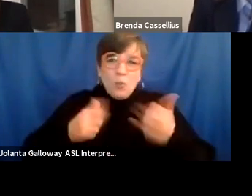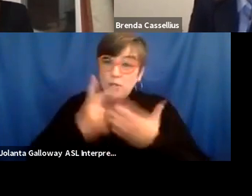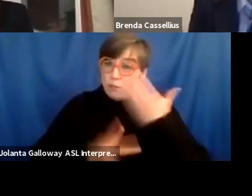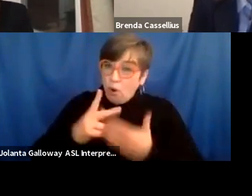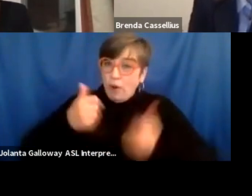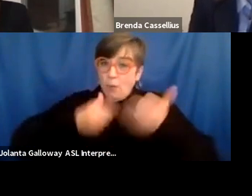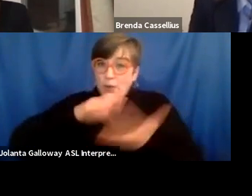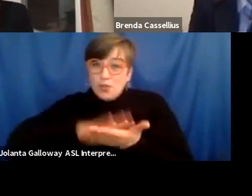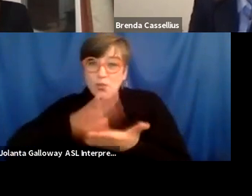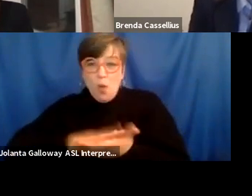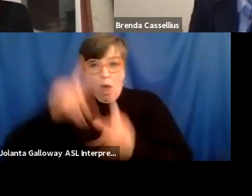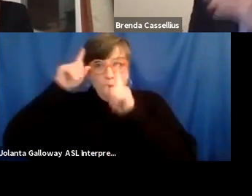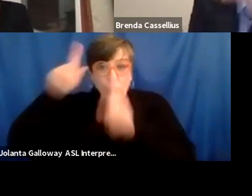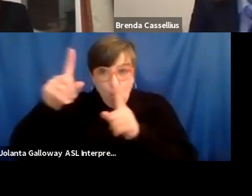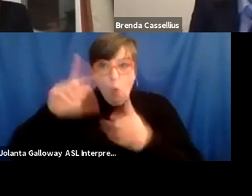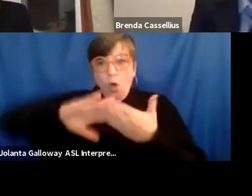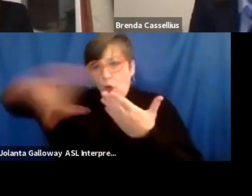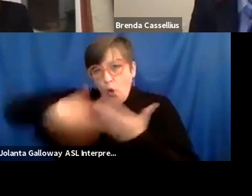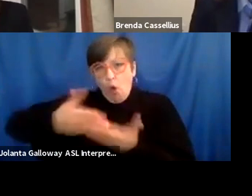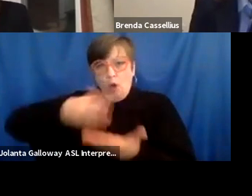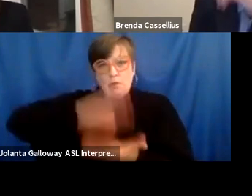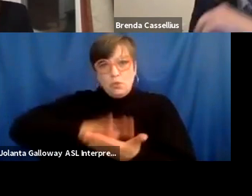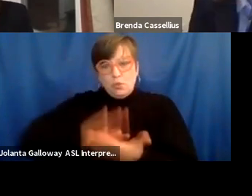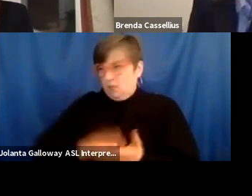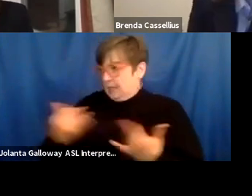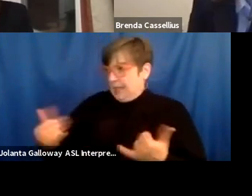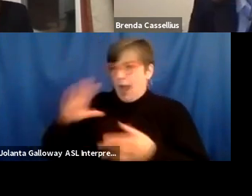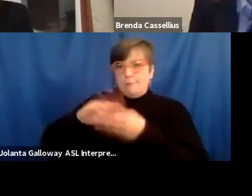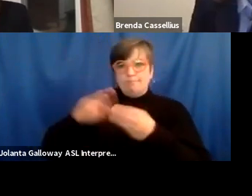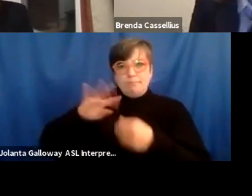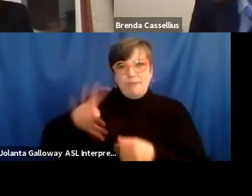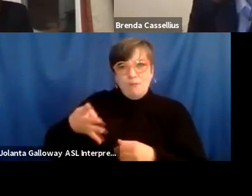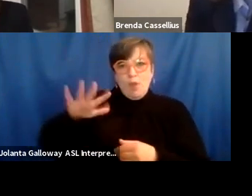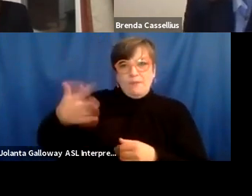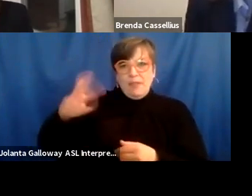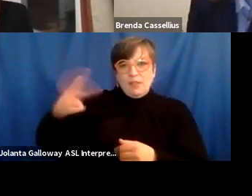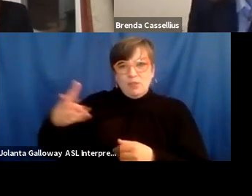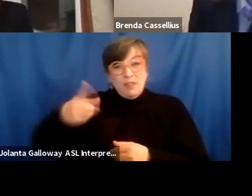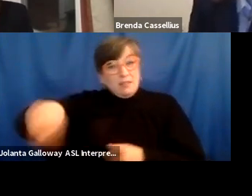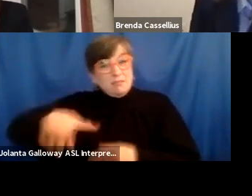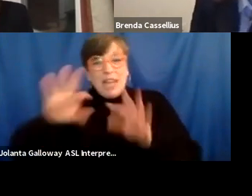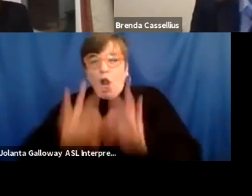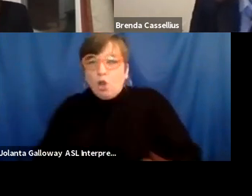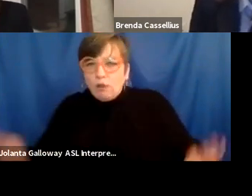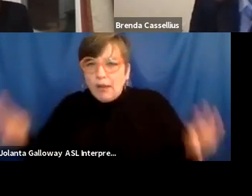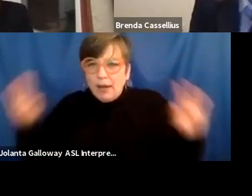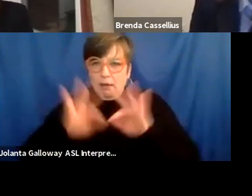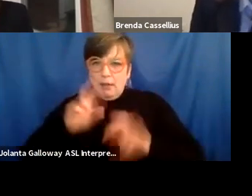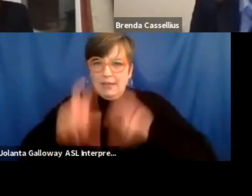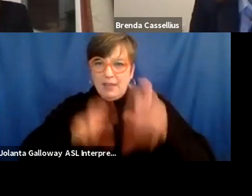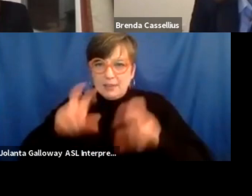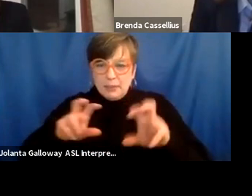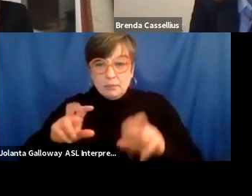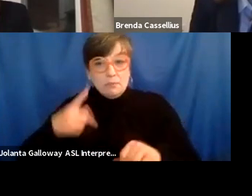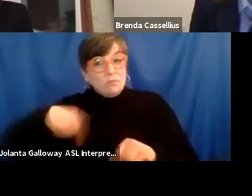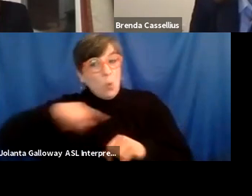in, you know, all fourth, fifth, and sixth grades. I think these are critical investments. And what we will find is, as we improve the experience that we